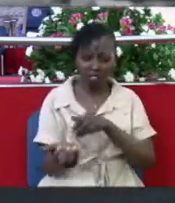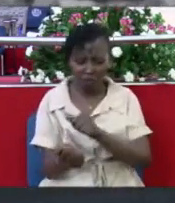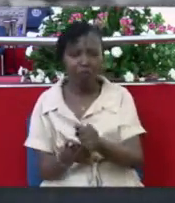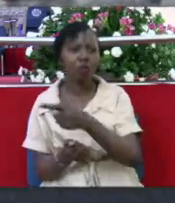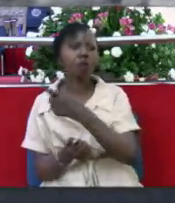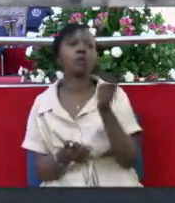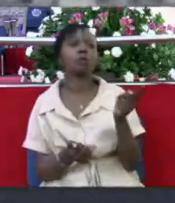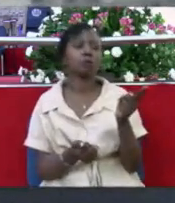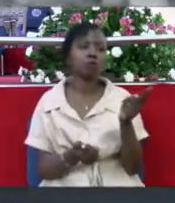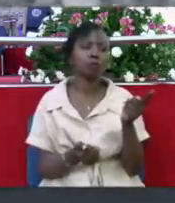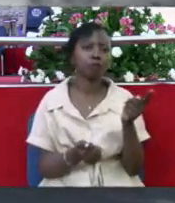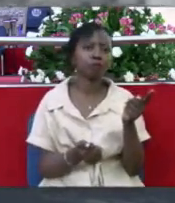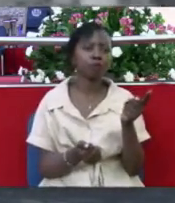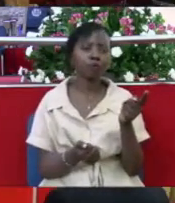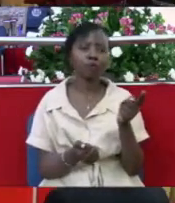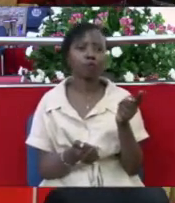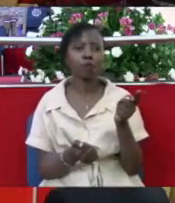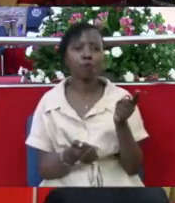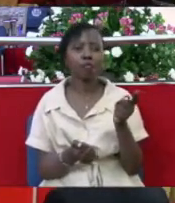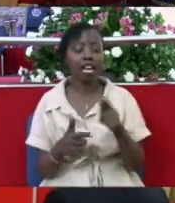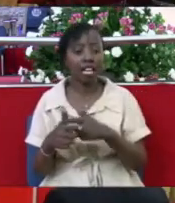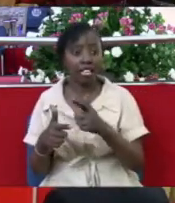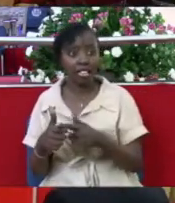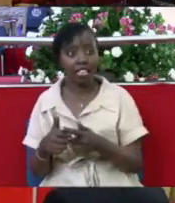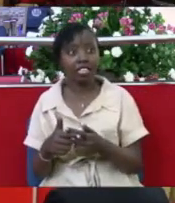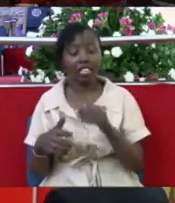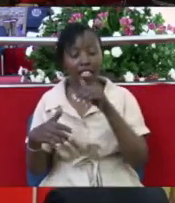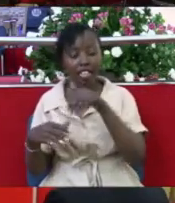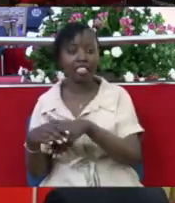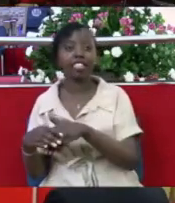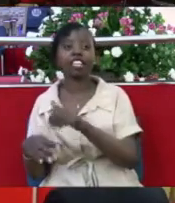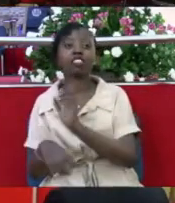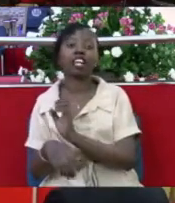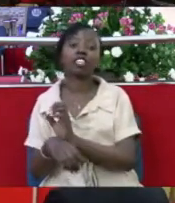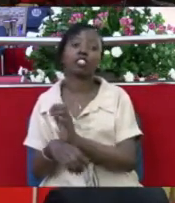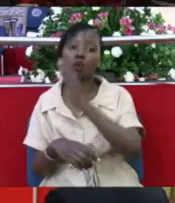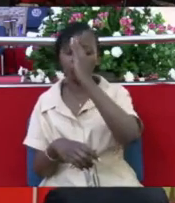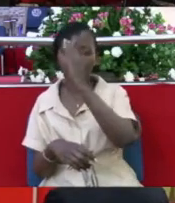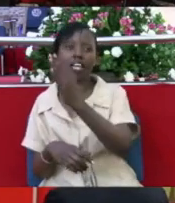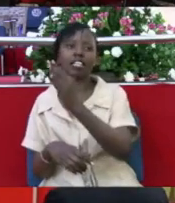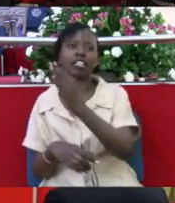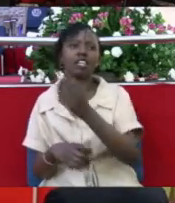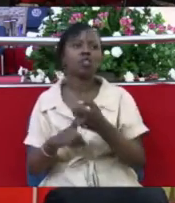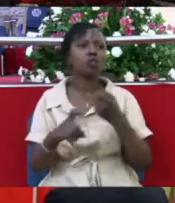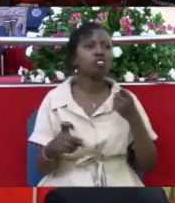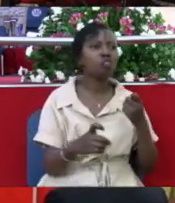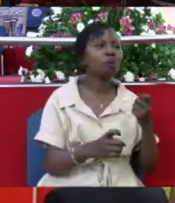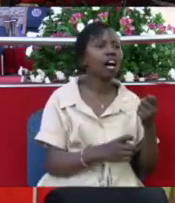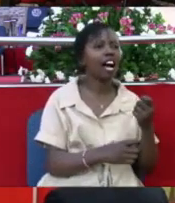atakufinyilia hadi Jumamosi. And then you'll come and get power. Alafu utakuja tena upate nguvu. That will at best